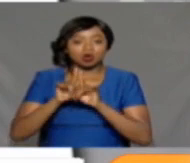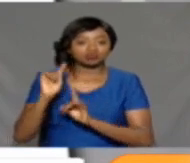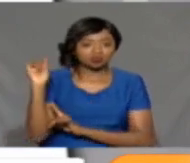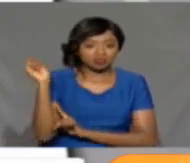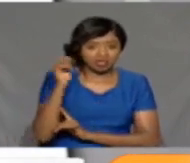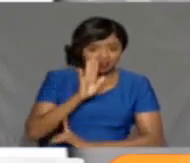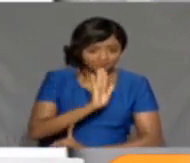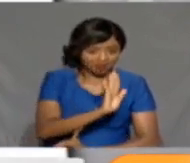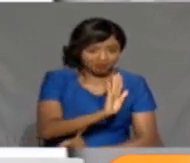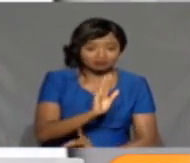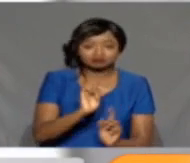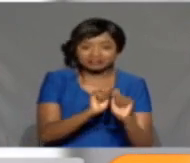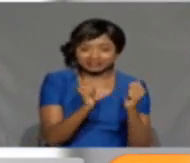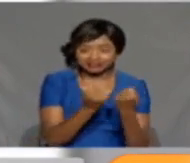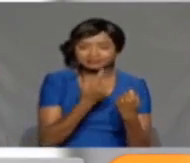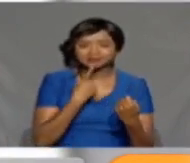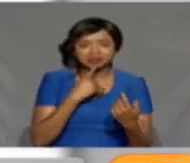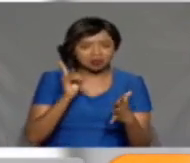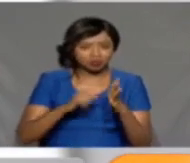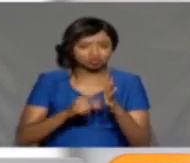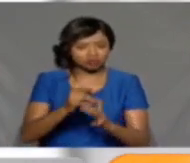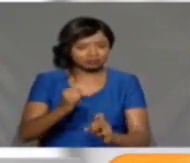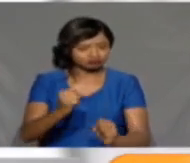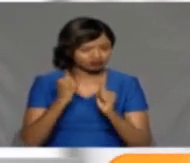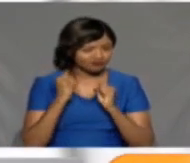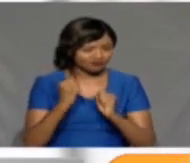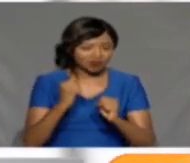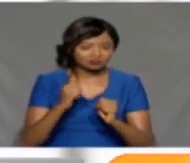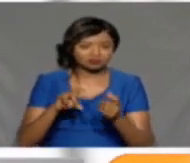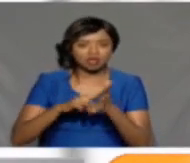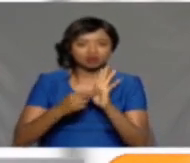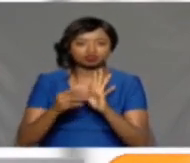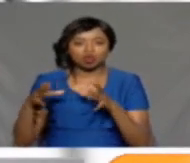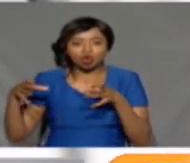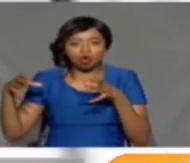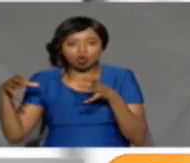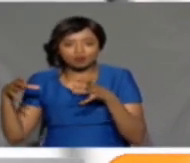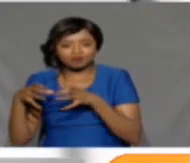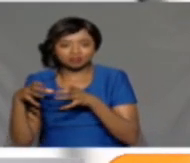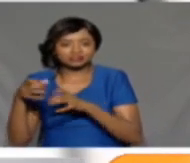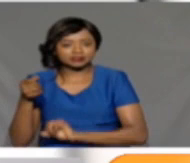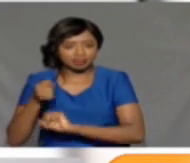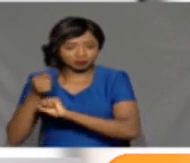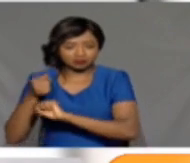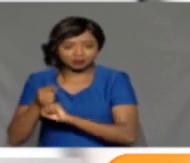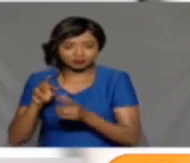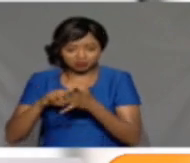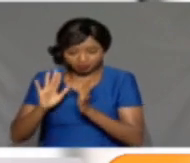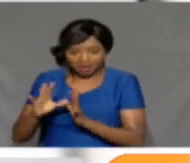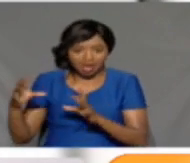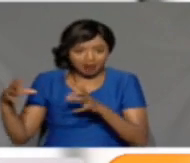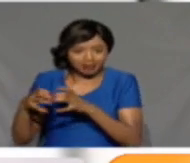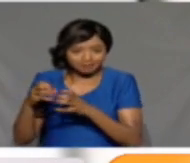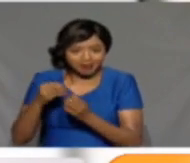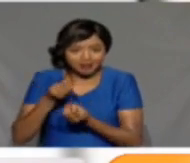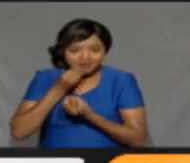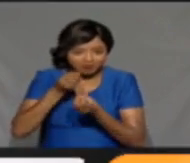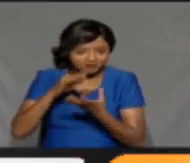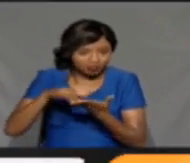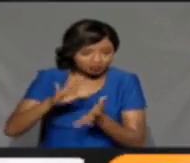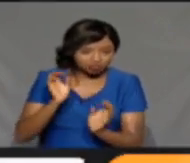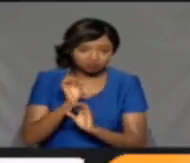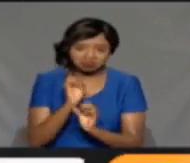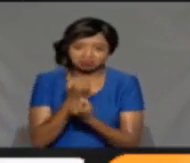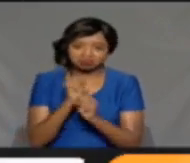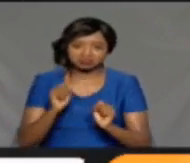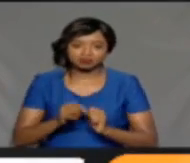Harlequins further says in the statement that it will remain a family and community club where all are welcome and that the club will make no further comment on the matter.